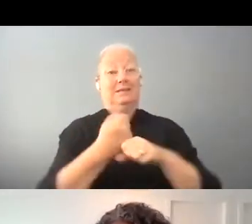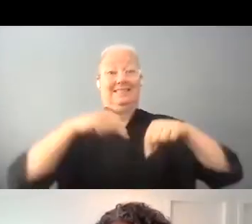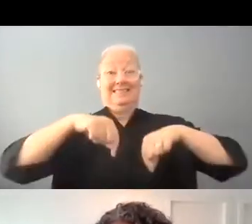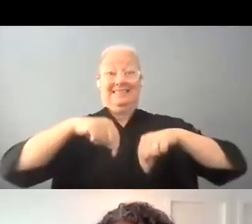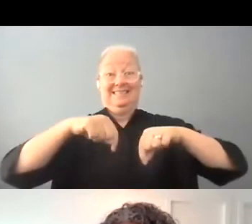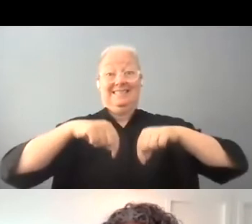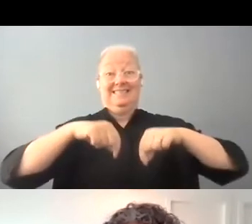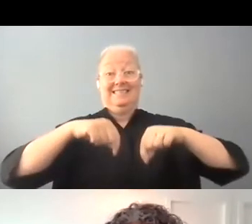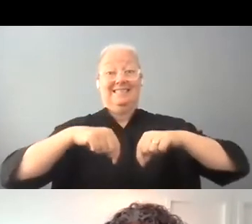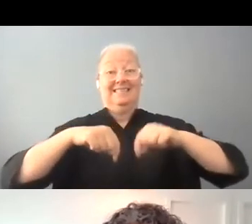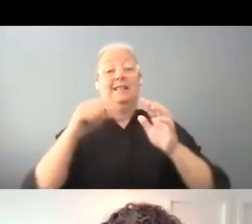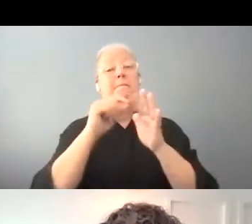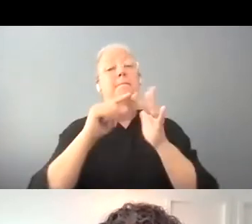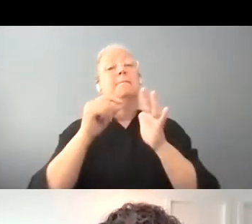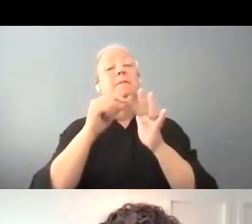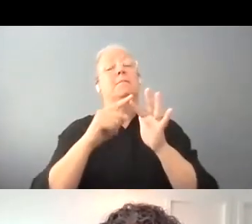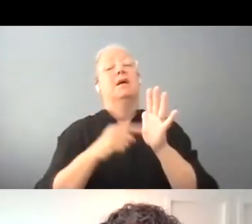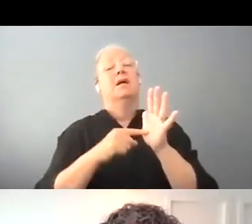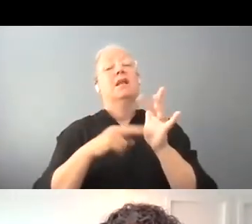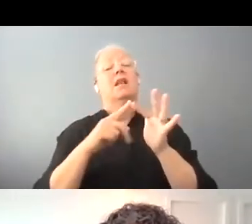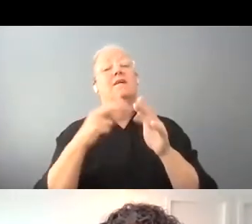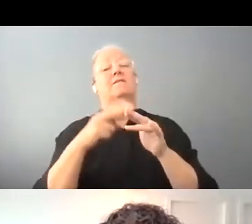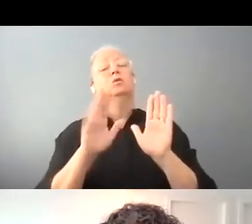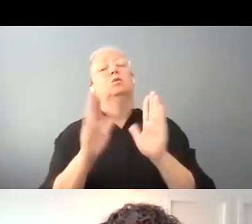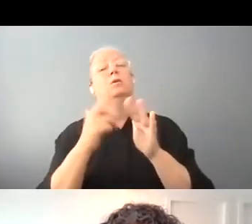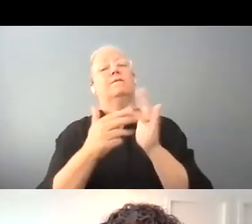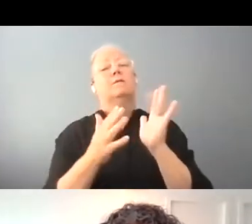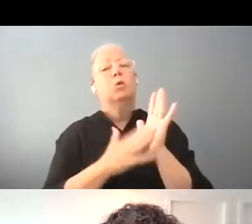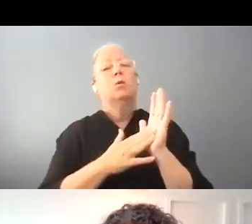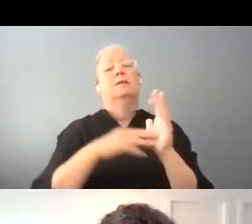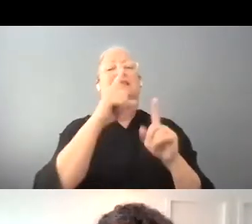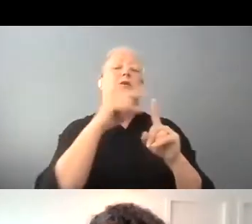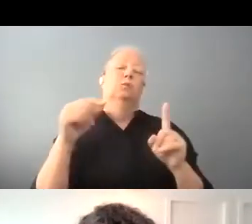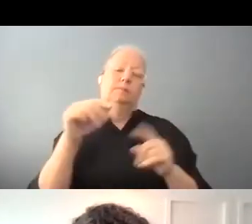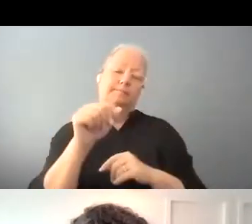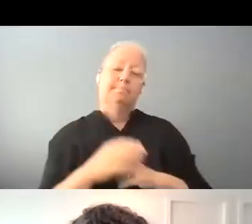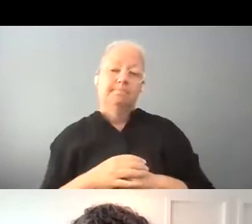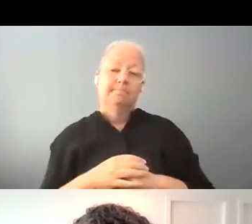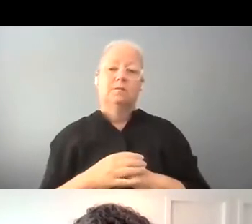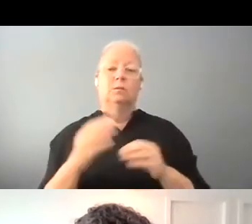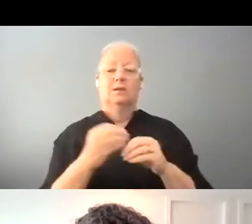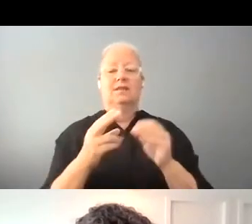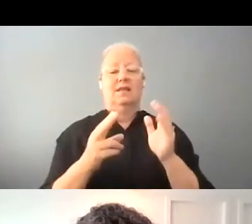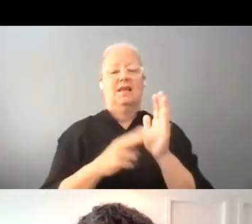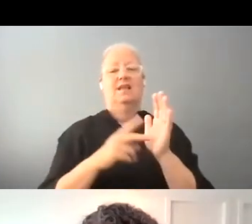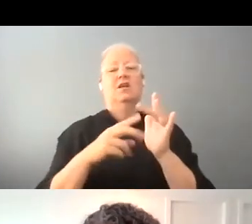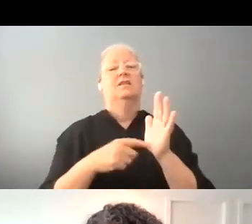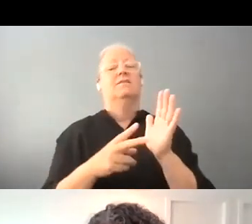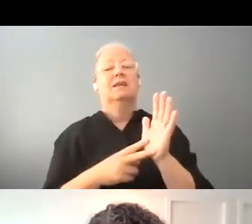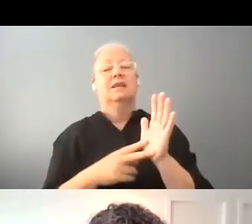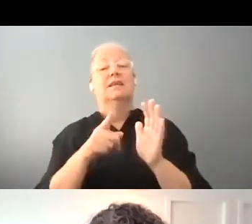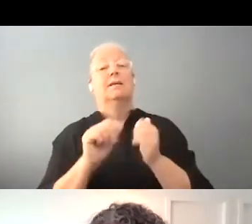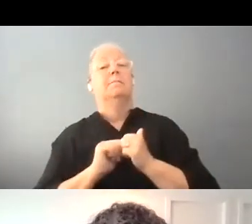is the pipeline for our short form digital content. And with NITV, it's when we partner